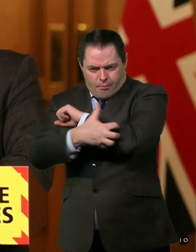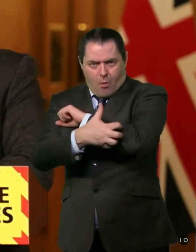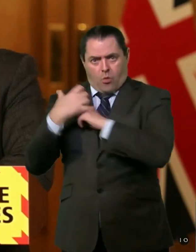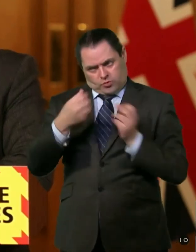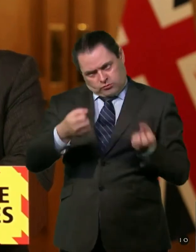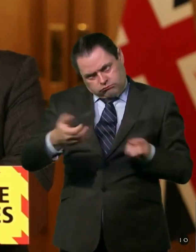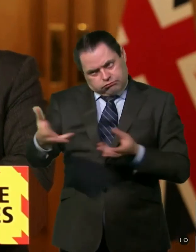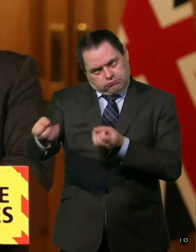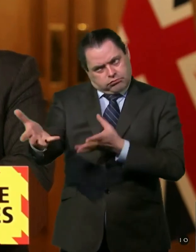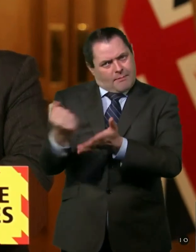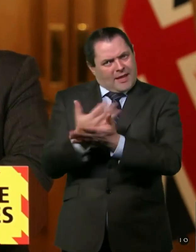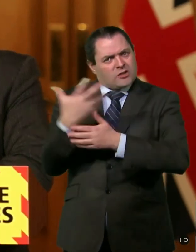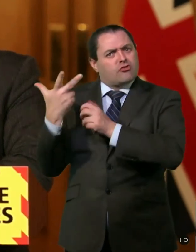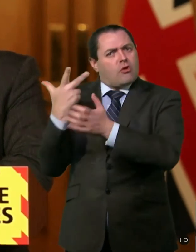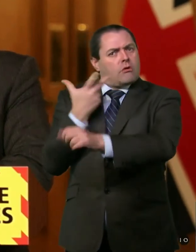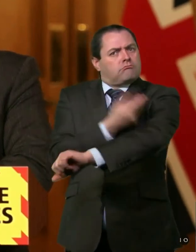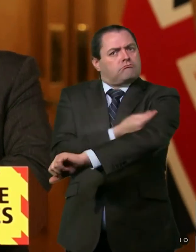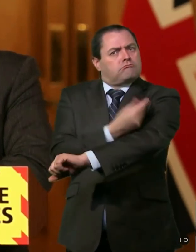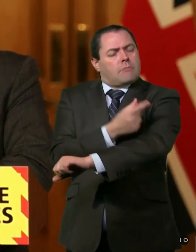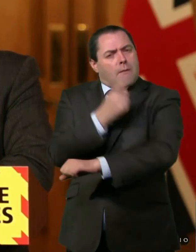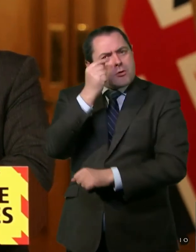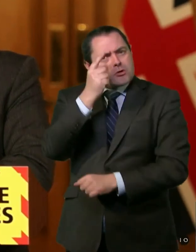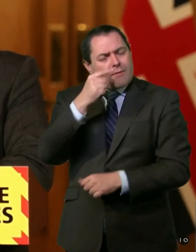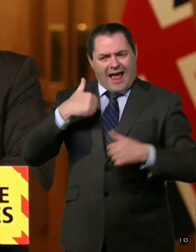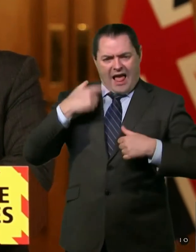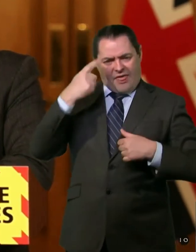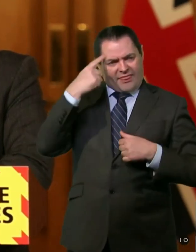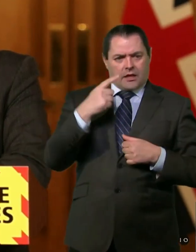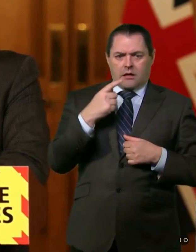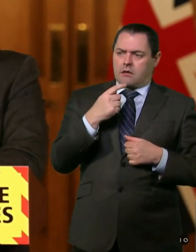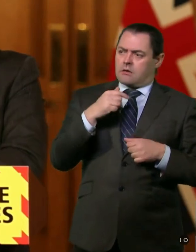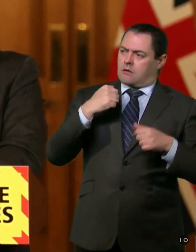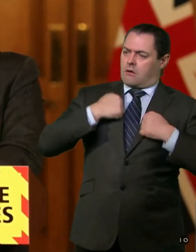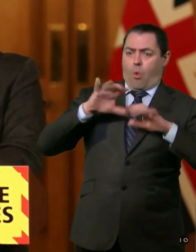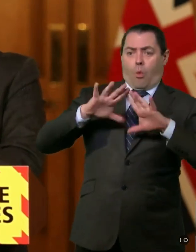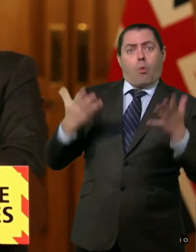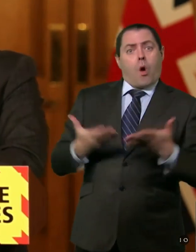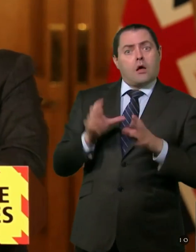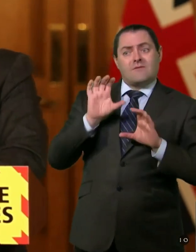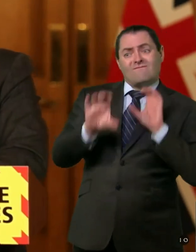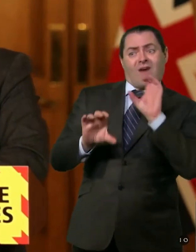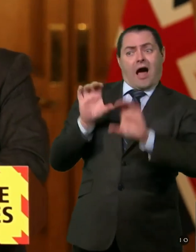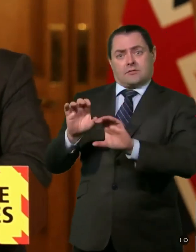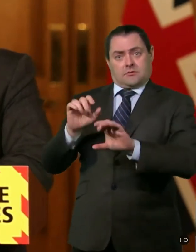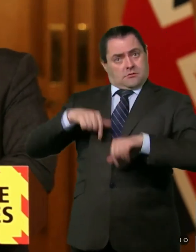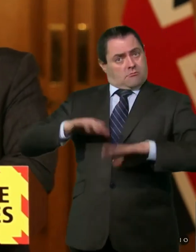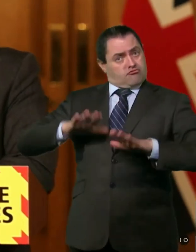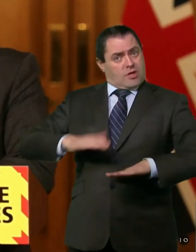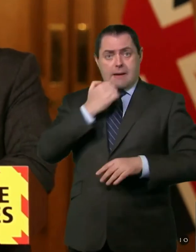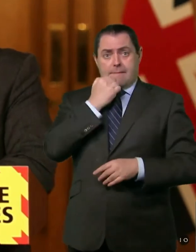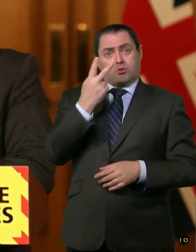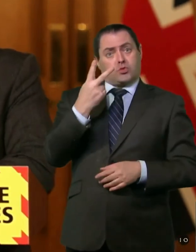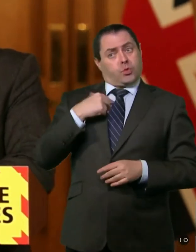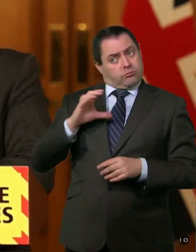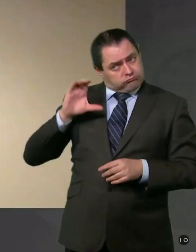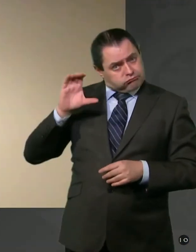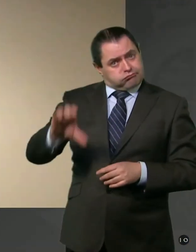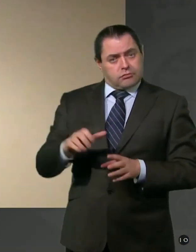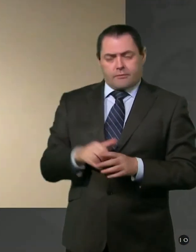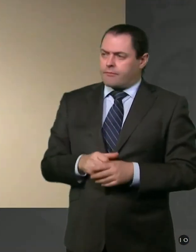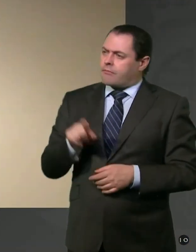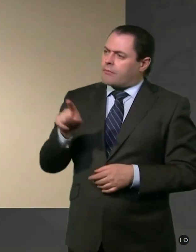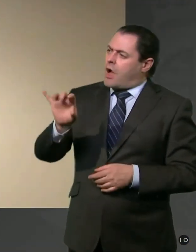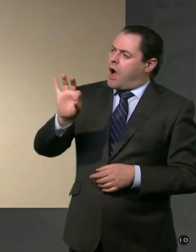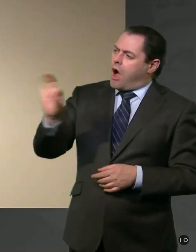second biggest funder in the world of that initiative. How do you feel about the pressure being placed on AstraZeneca? Are you angry about it?